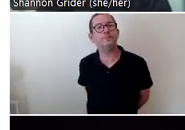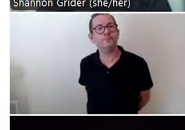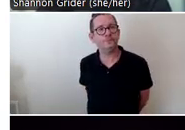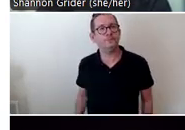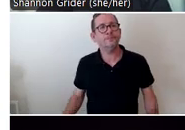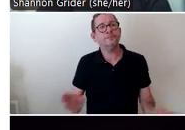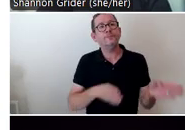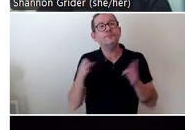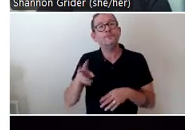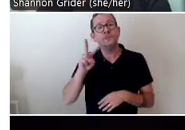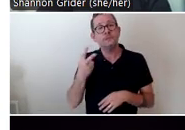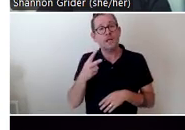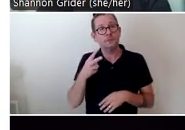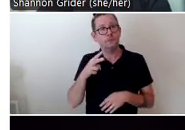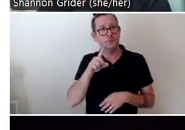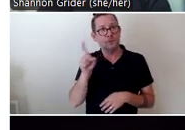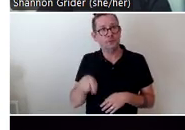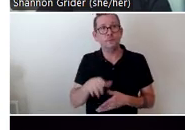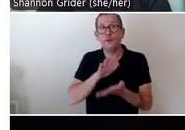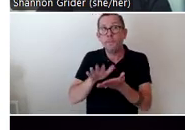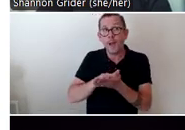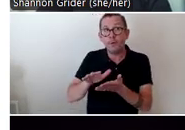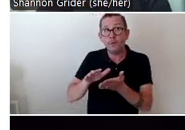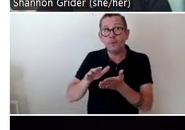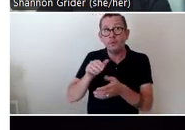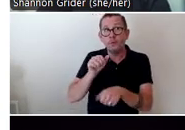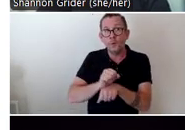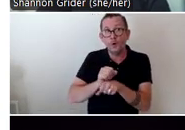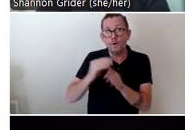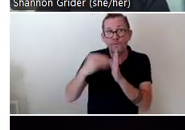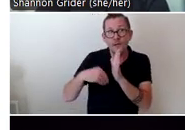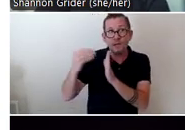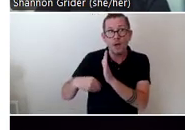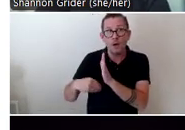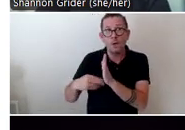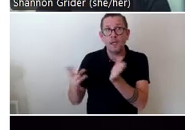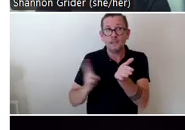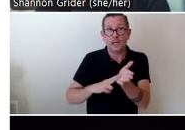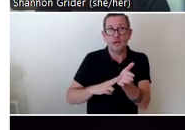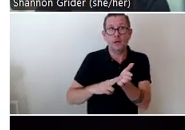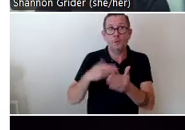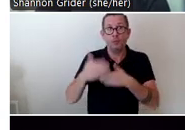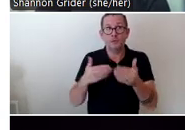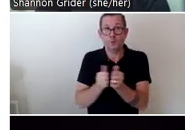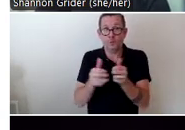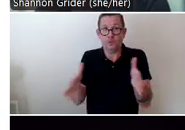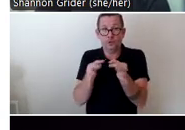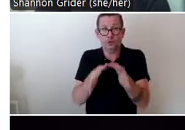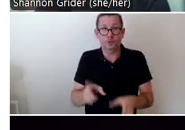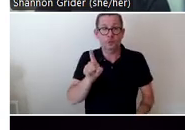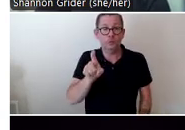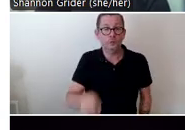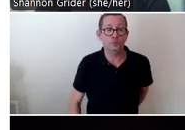Correct, false. It is false. The second one, top right, paperwork to fill out